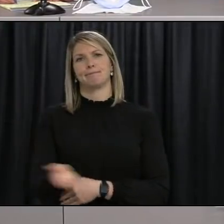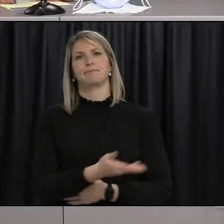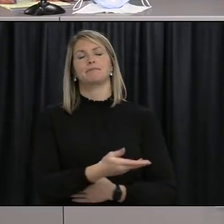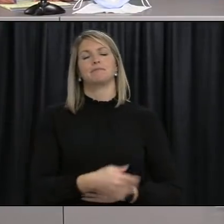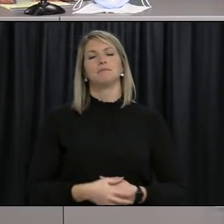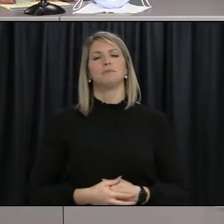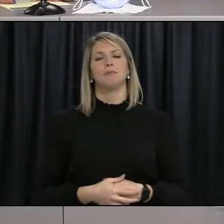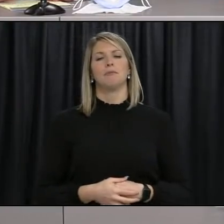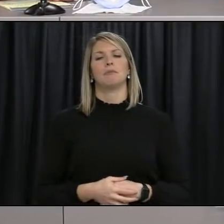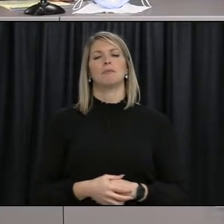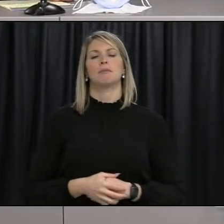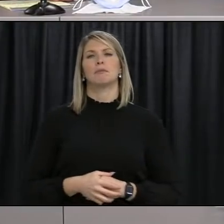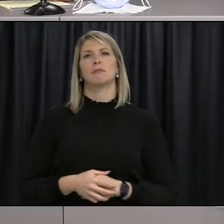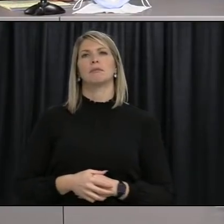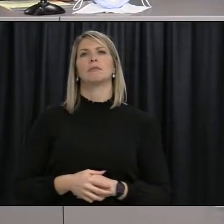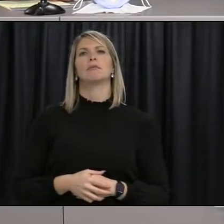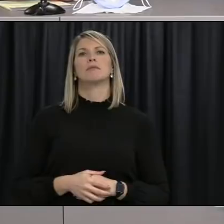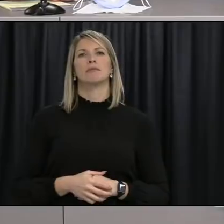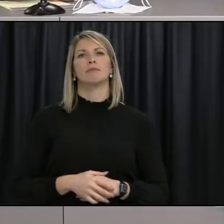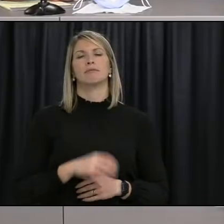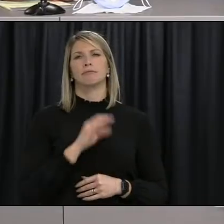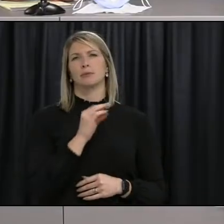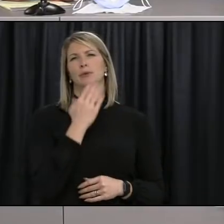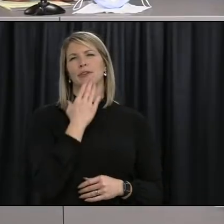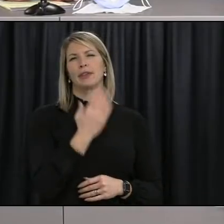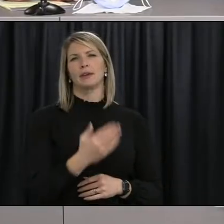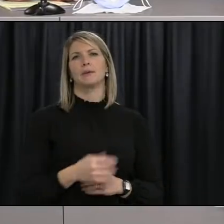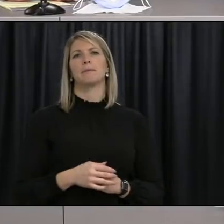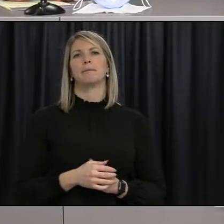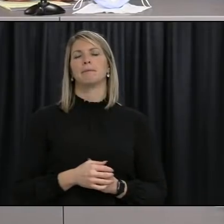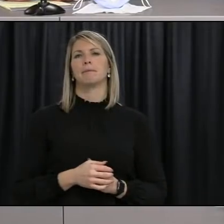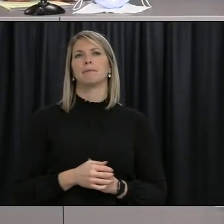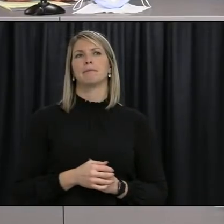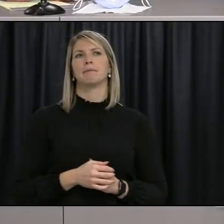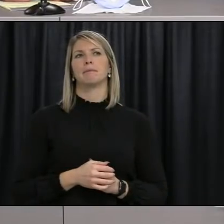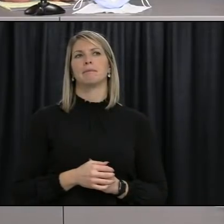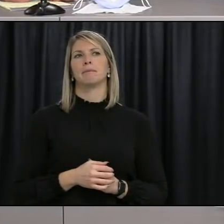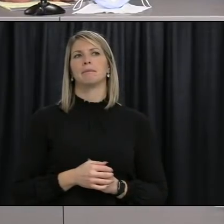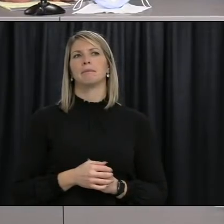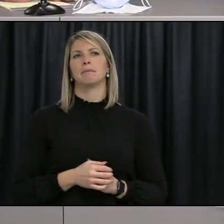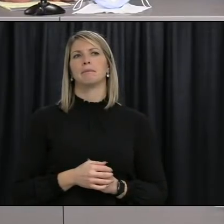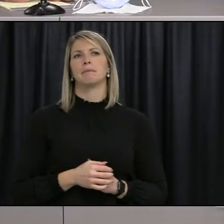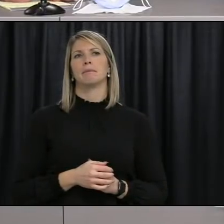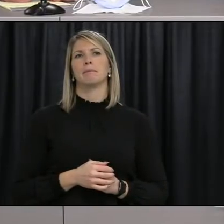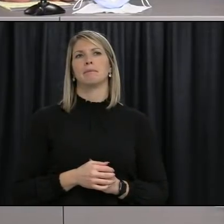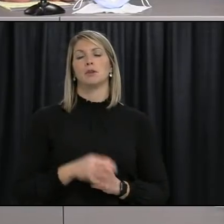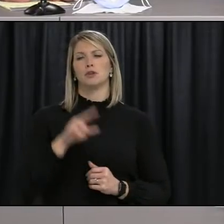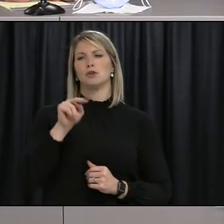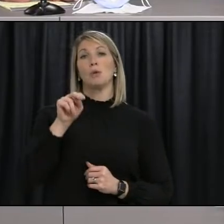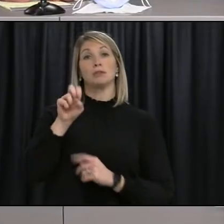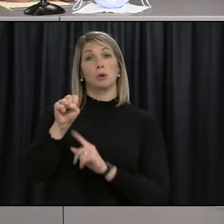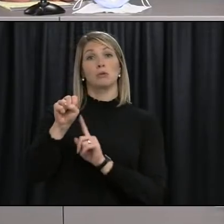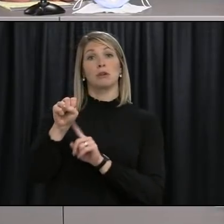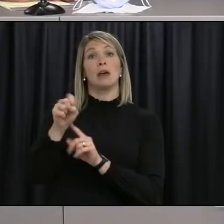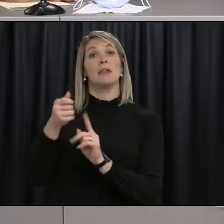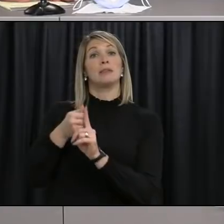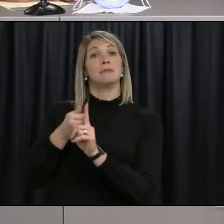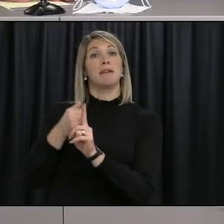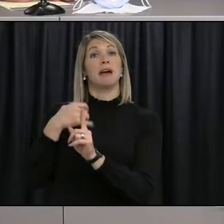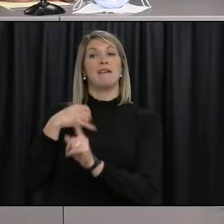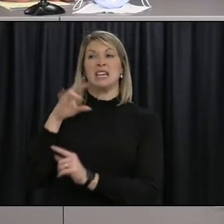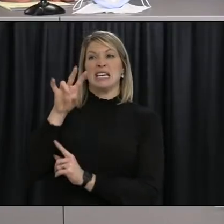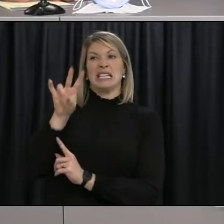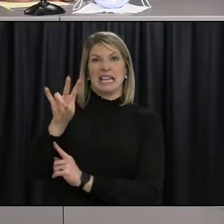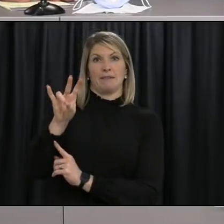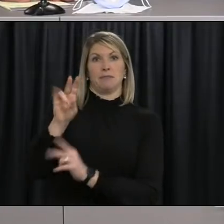ahead. Yes, hello, thank you. Nova Scotia says it has 7 cases that can't be linked to travel, and they're concluding that those